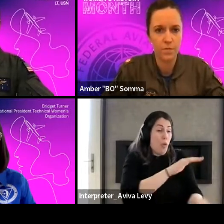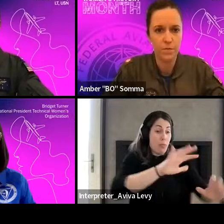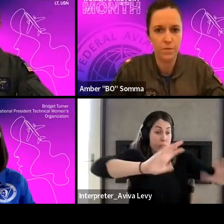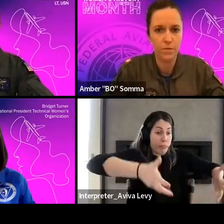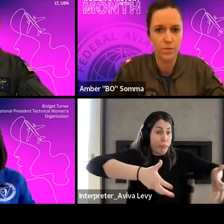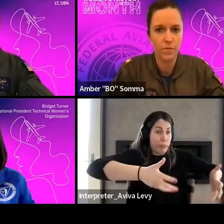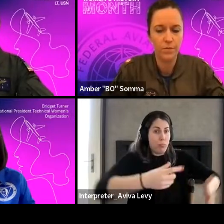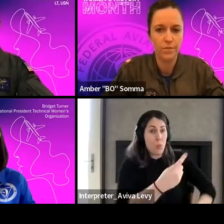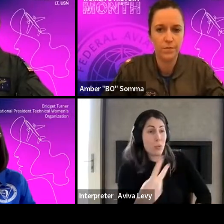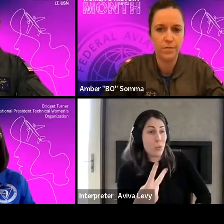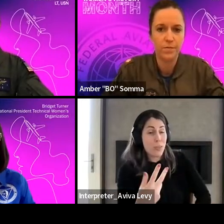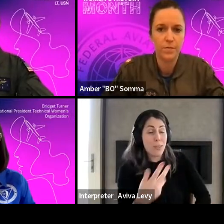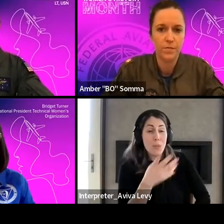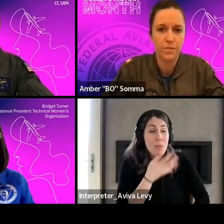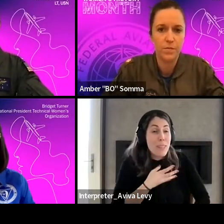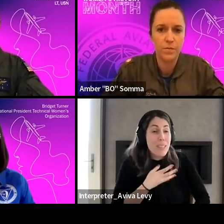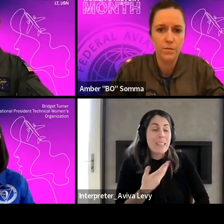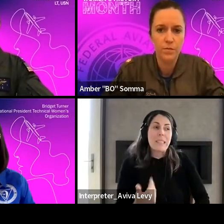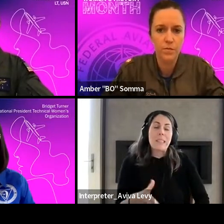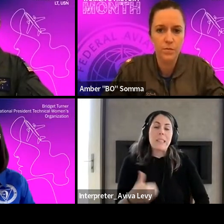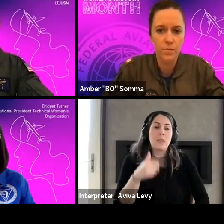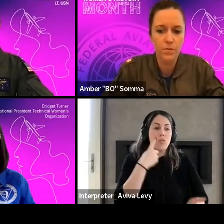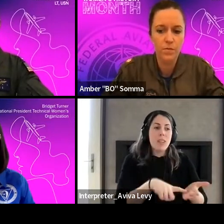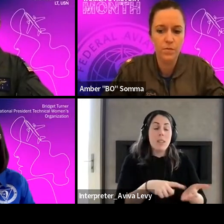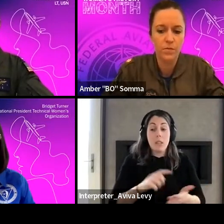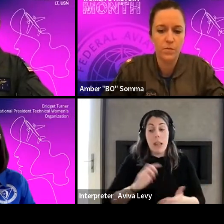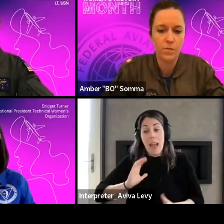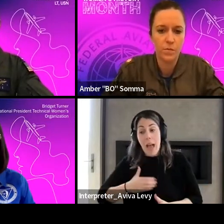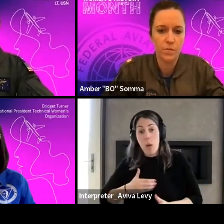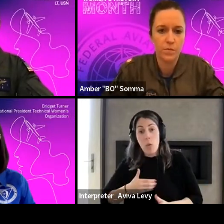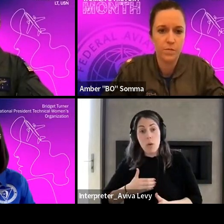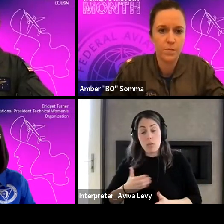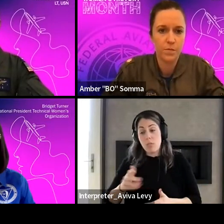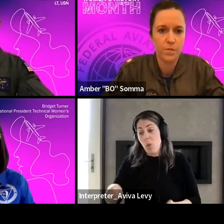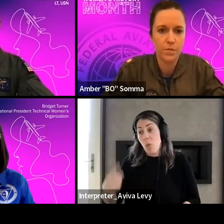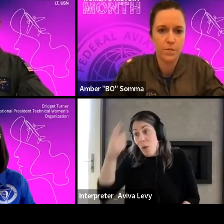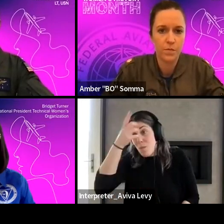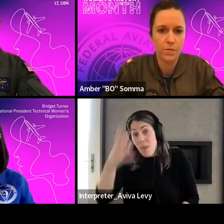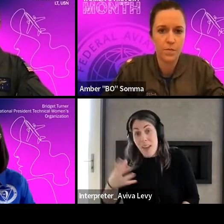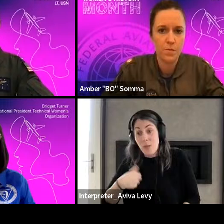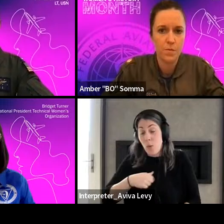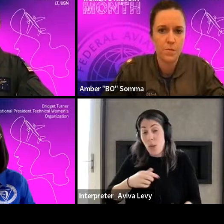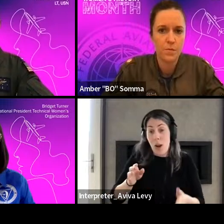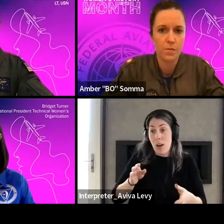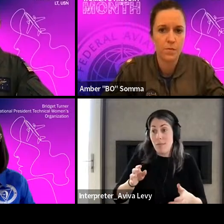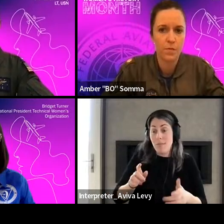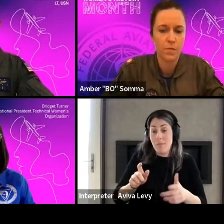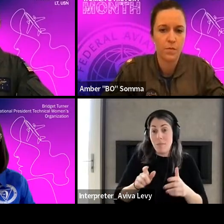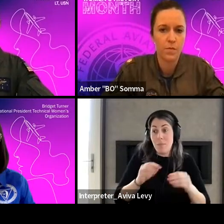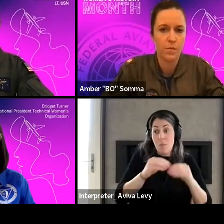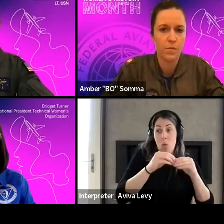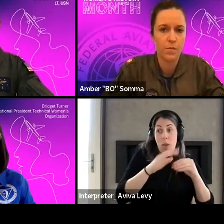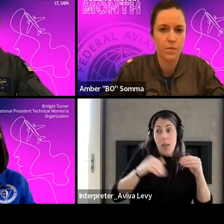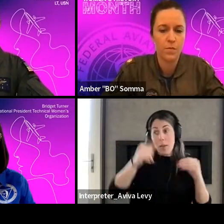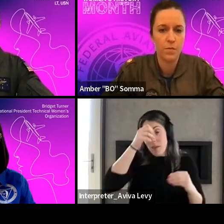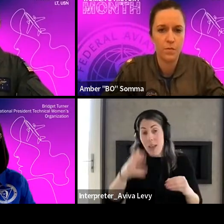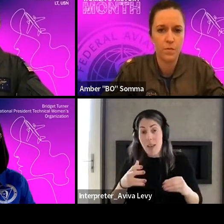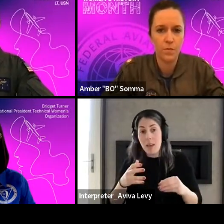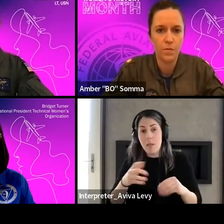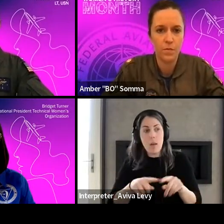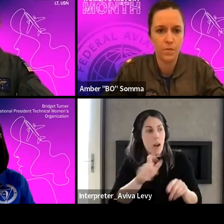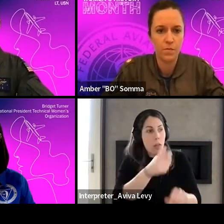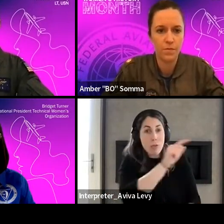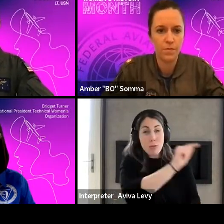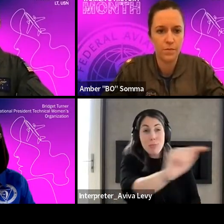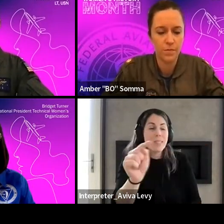that is recognizing that while our squadron may only have one, we're still all part of one team, and come to each other for advice